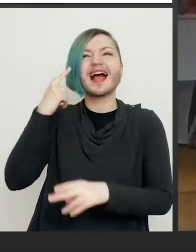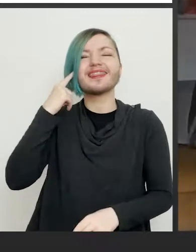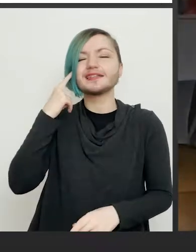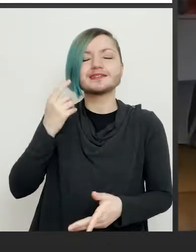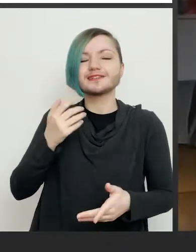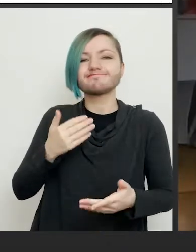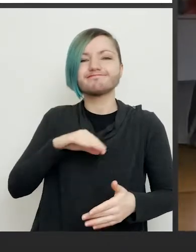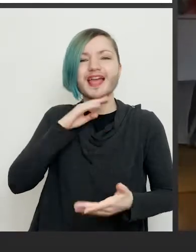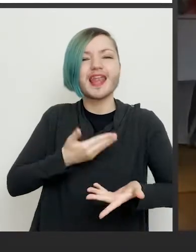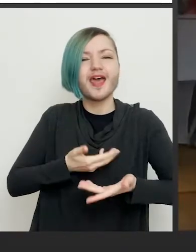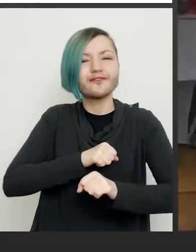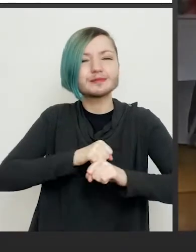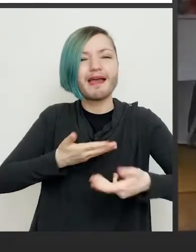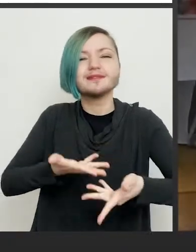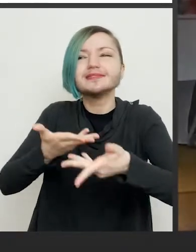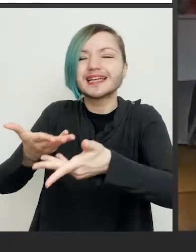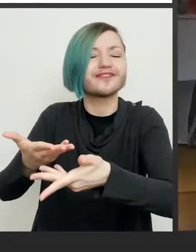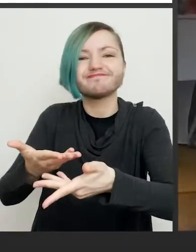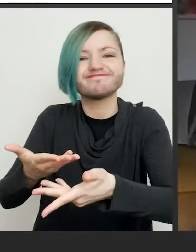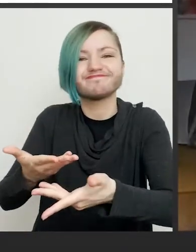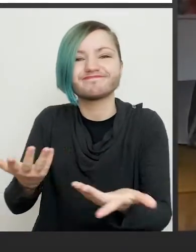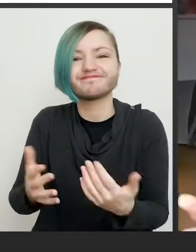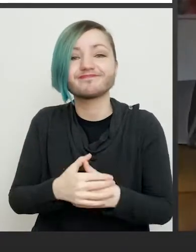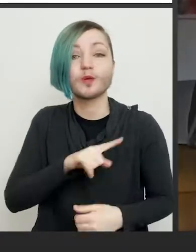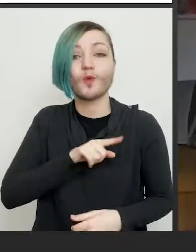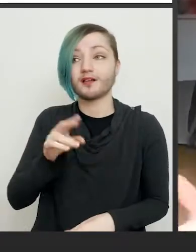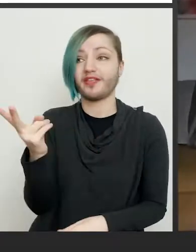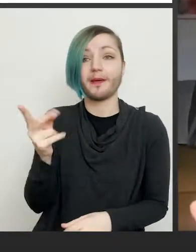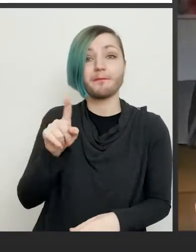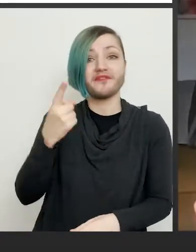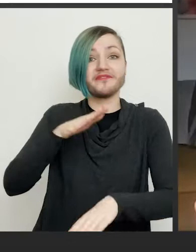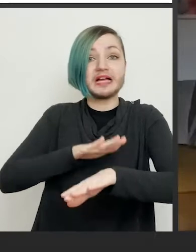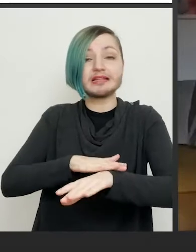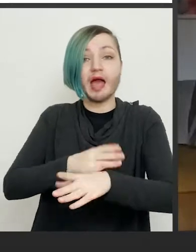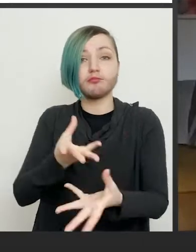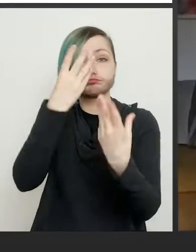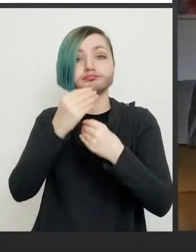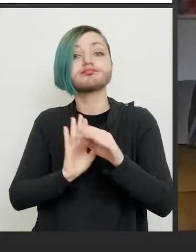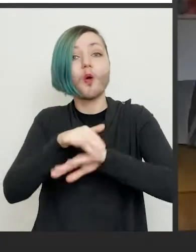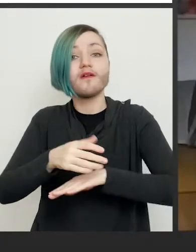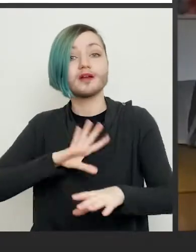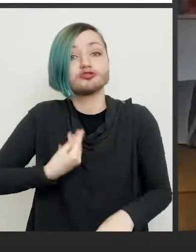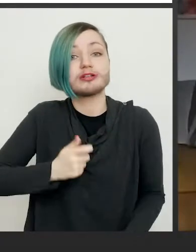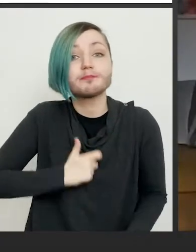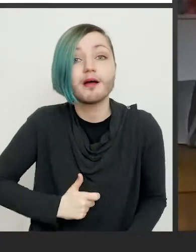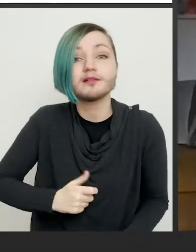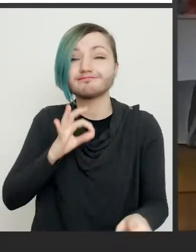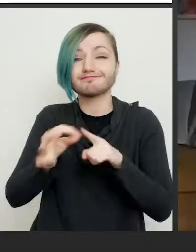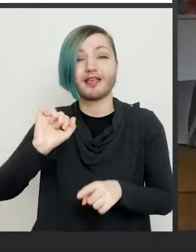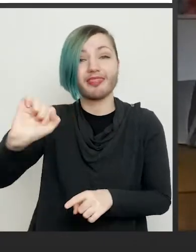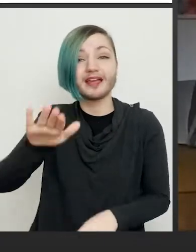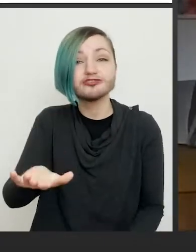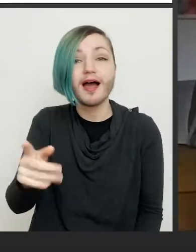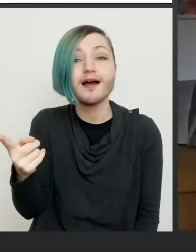them a space that maybe I should have given them, because for them, this was the first time they were ever hearing about anybody being trans, and let alone their own child